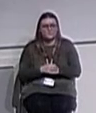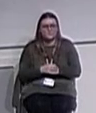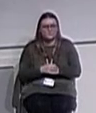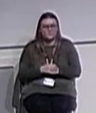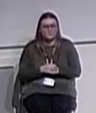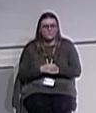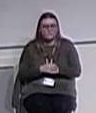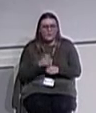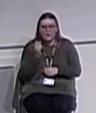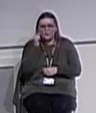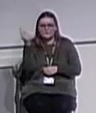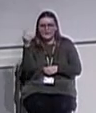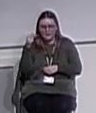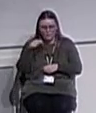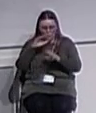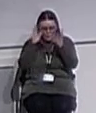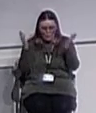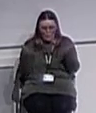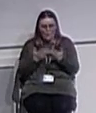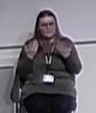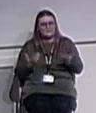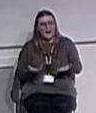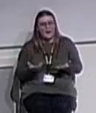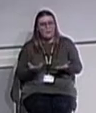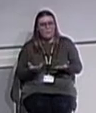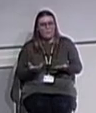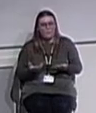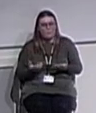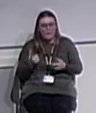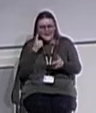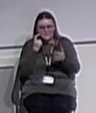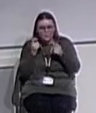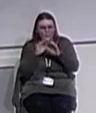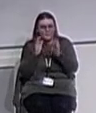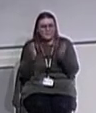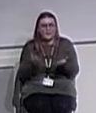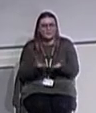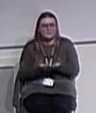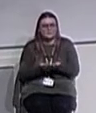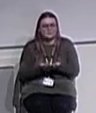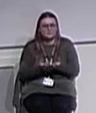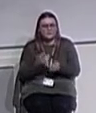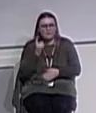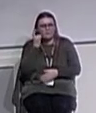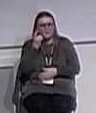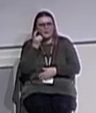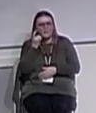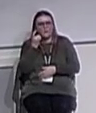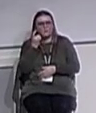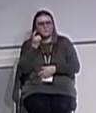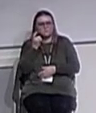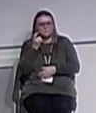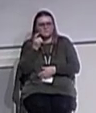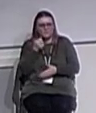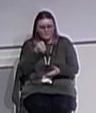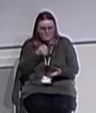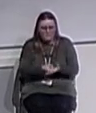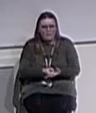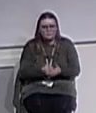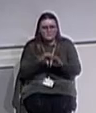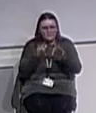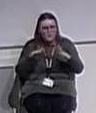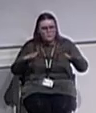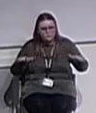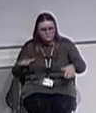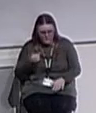understanding the world as it is, so exploring the planet and thinking about, you know, what's on the bottom of the ocean. You know, we don't really